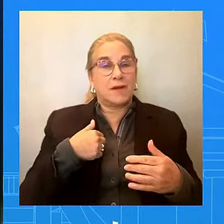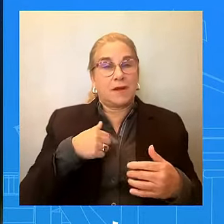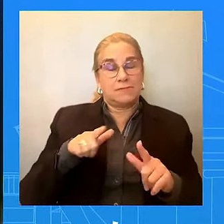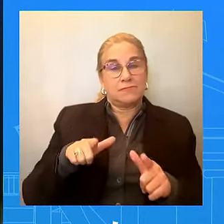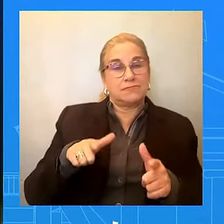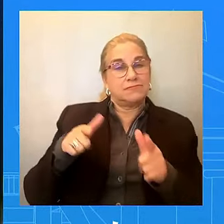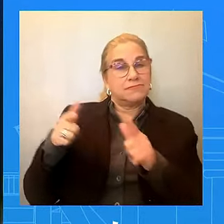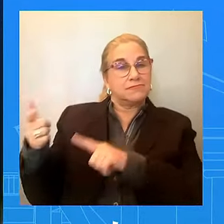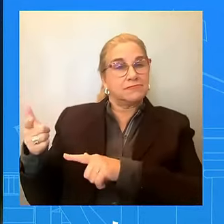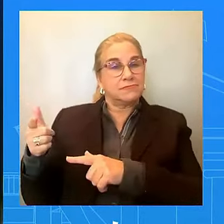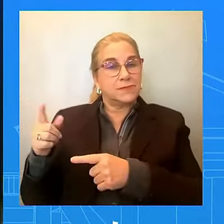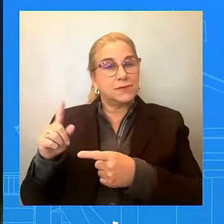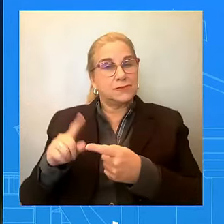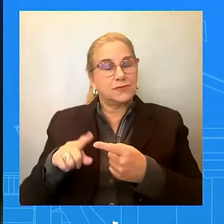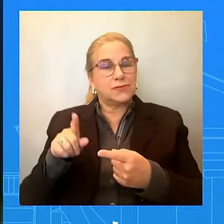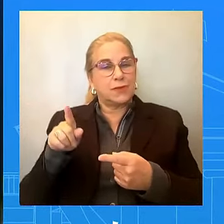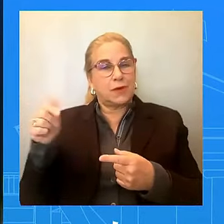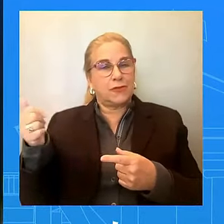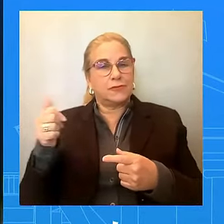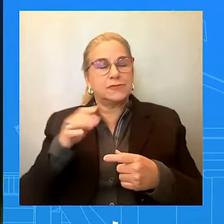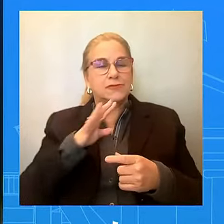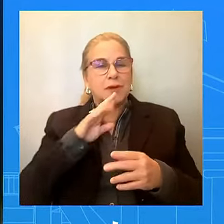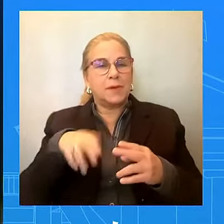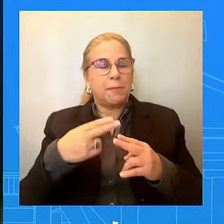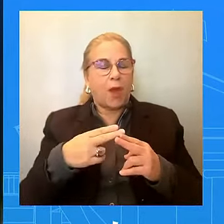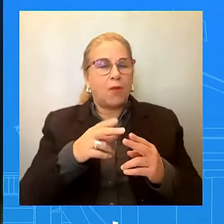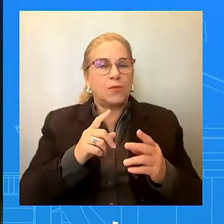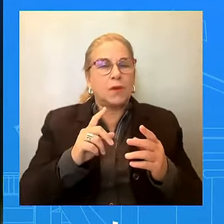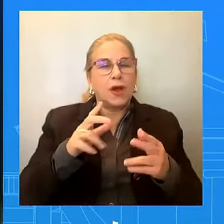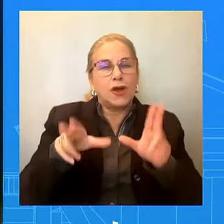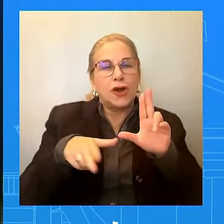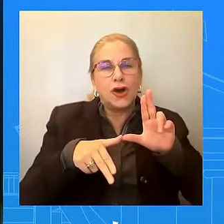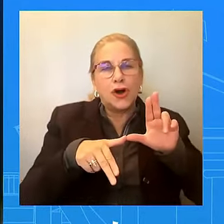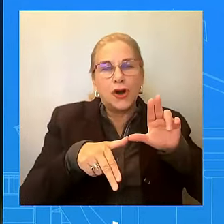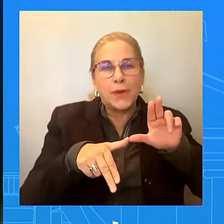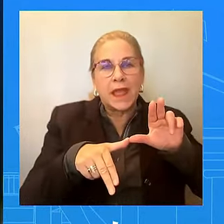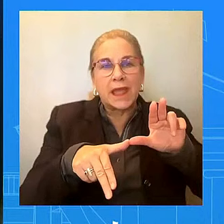turn to the latest on the hurricane, I wanted to briefly mention at the top